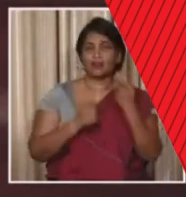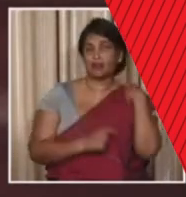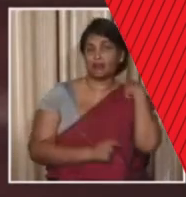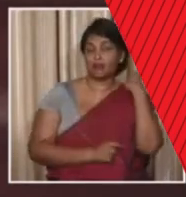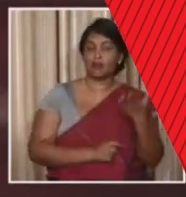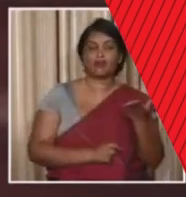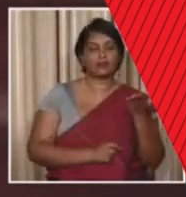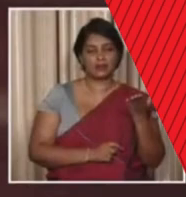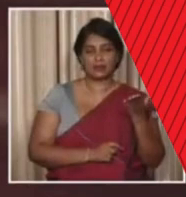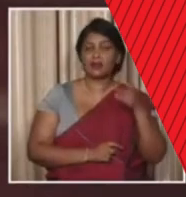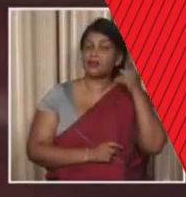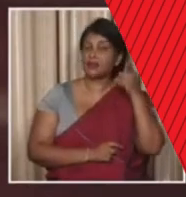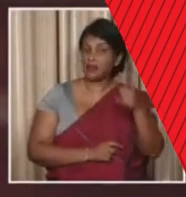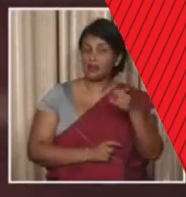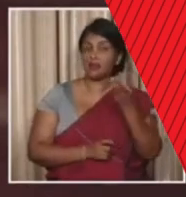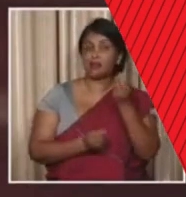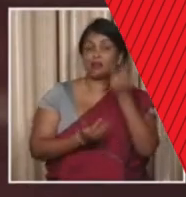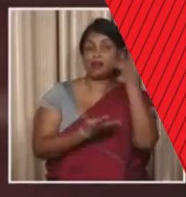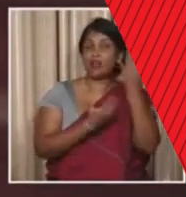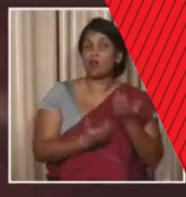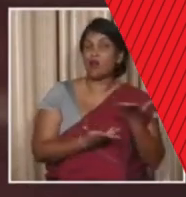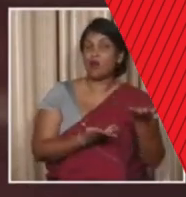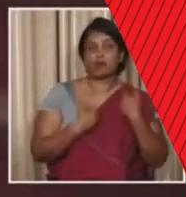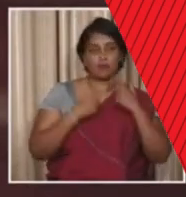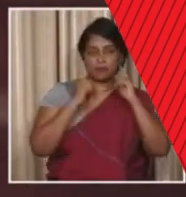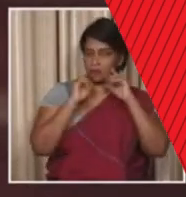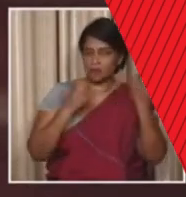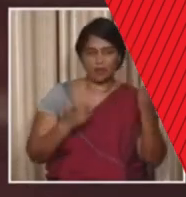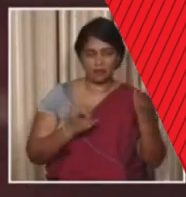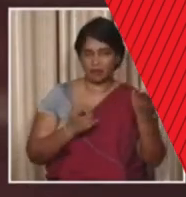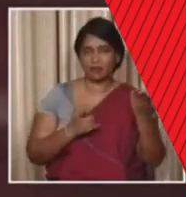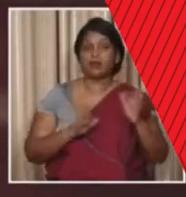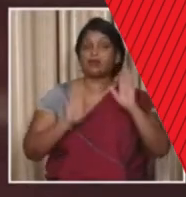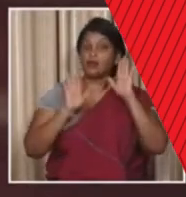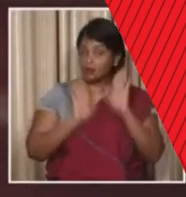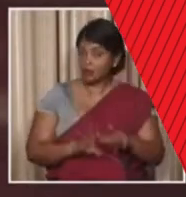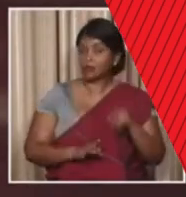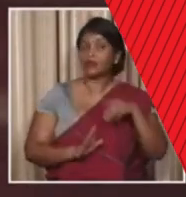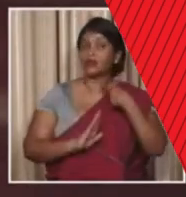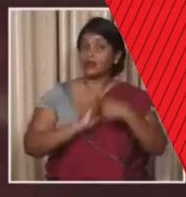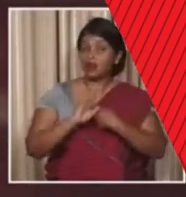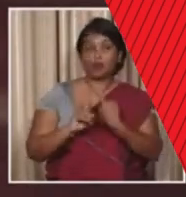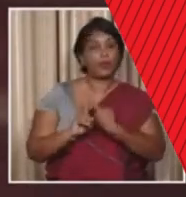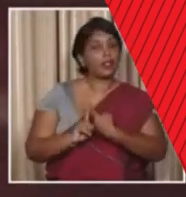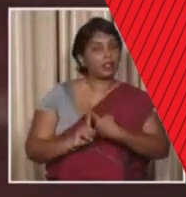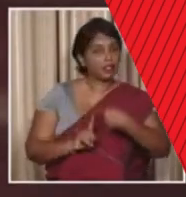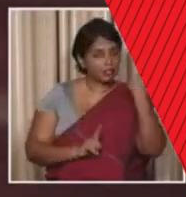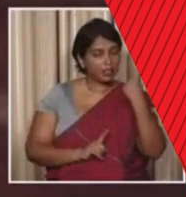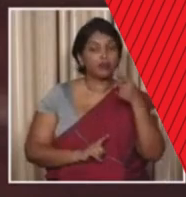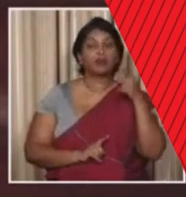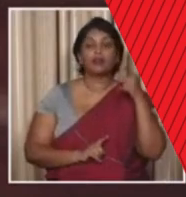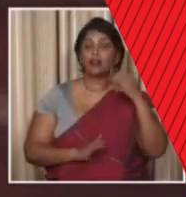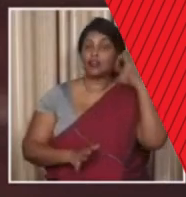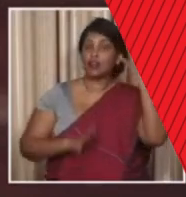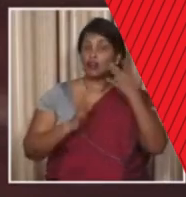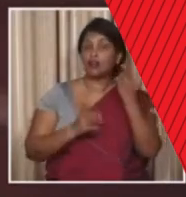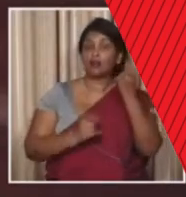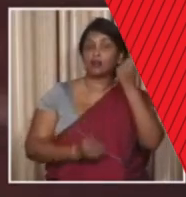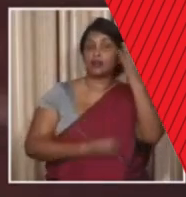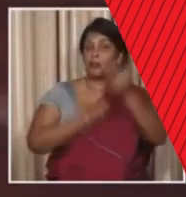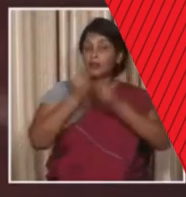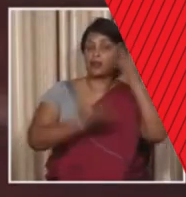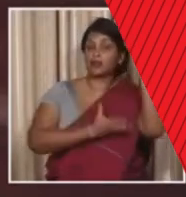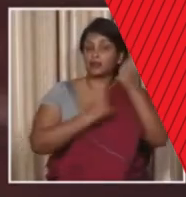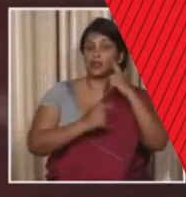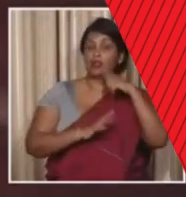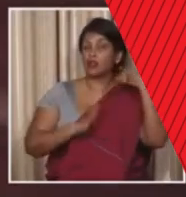ekuna eyaage investment ek kohin aawada kiyala mama danne ne habai ratak diunu wenna nan ekata loke investment one loke